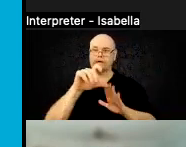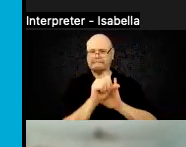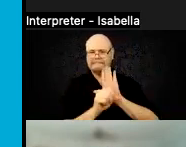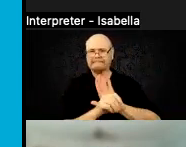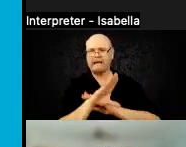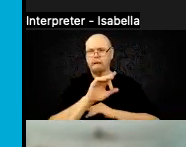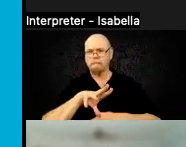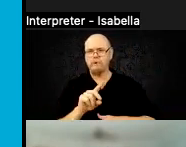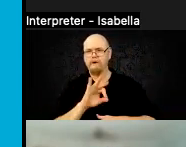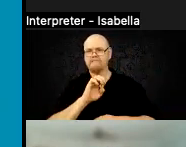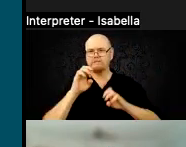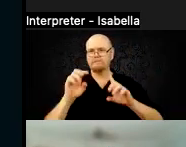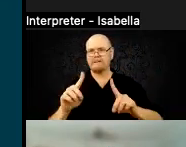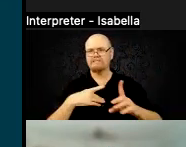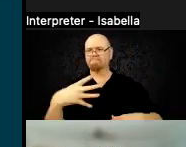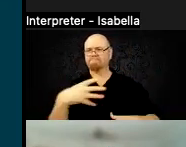those issues as well.